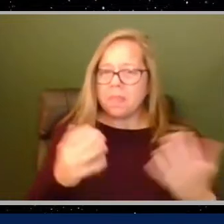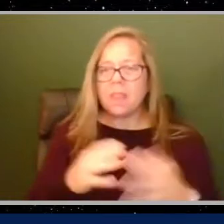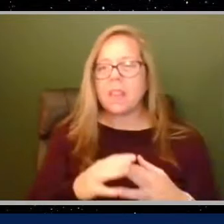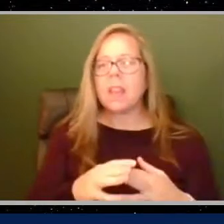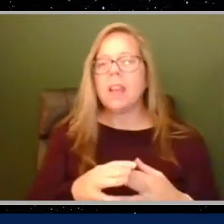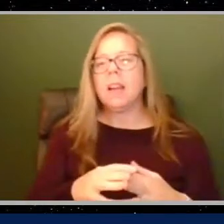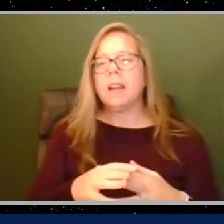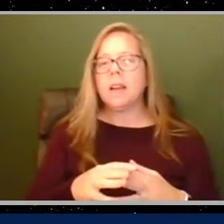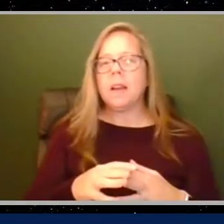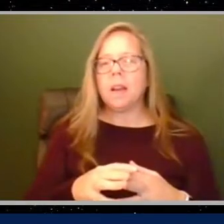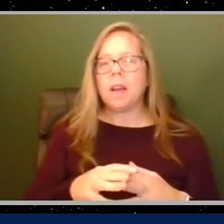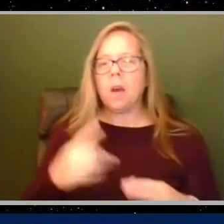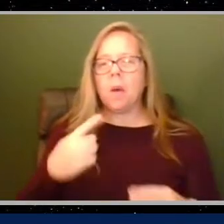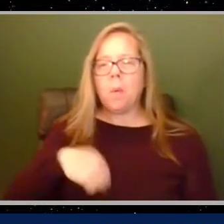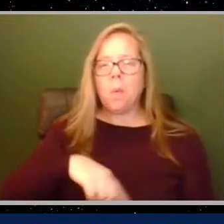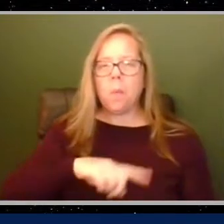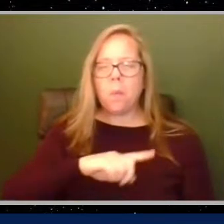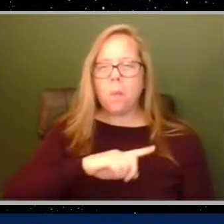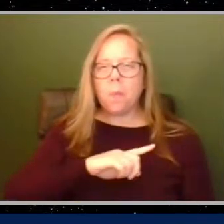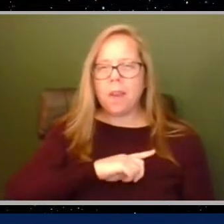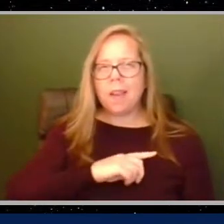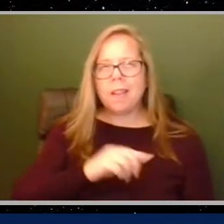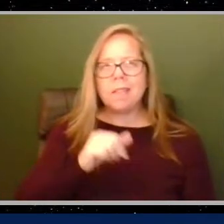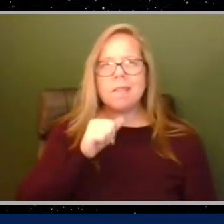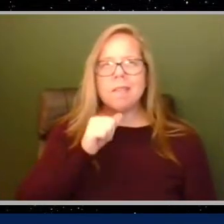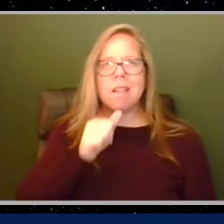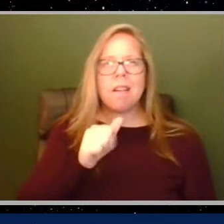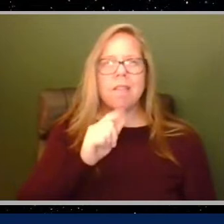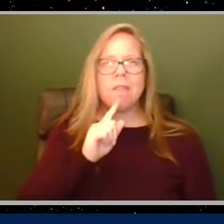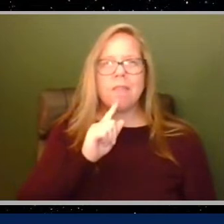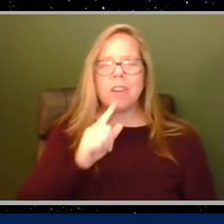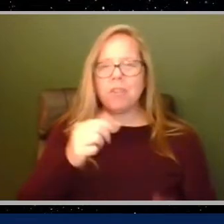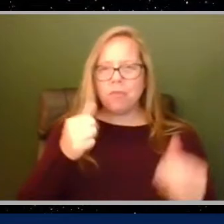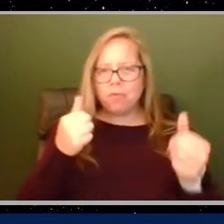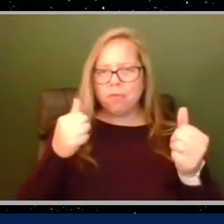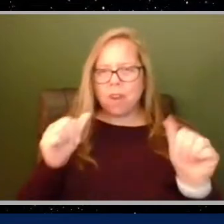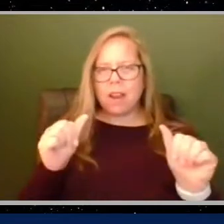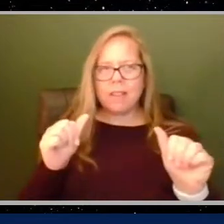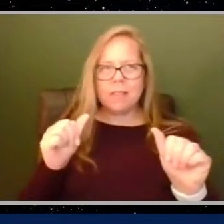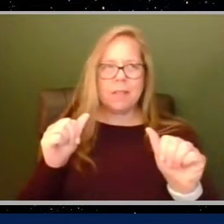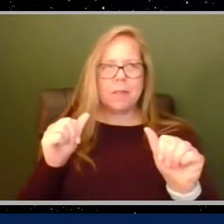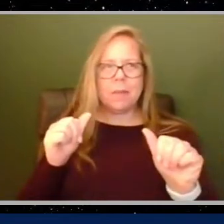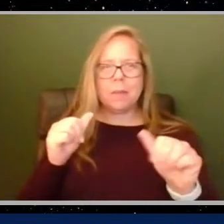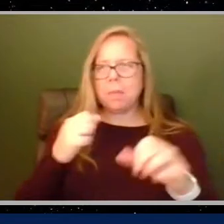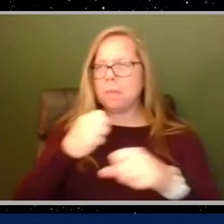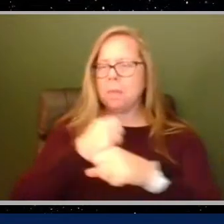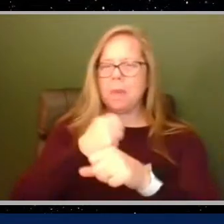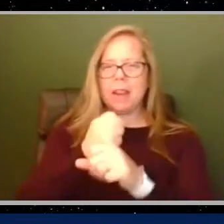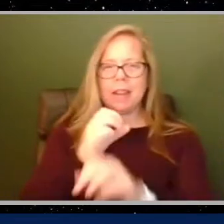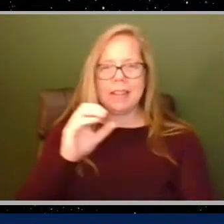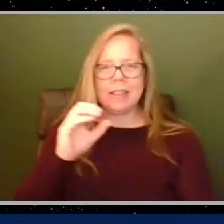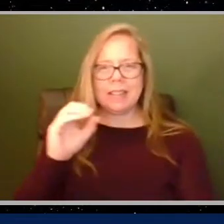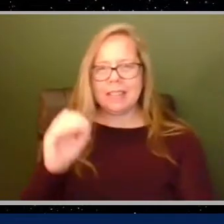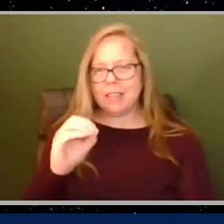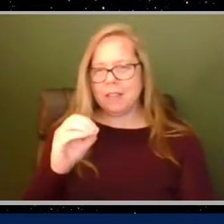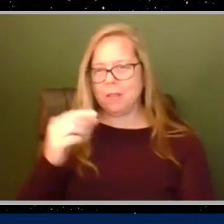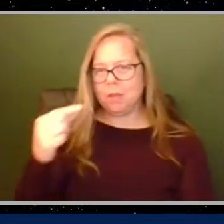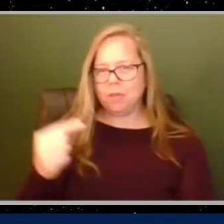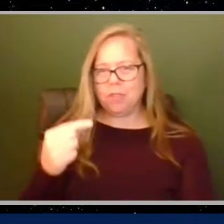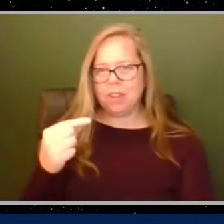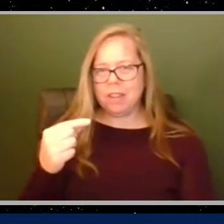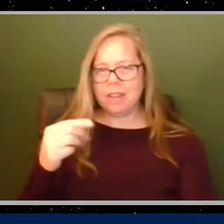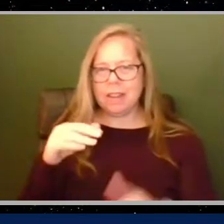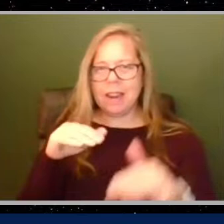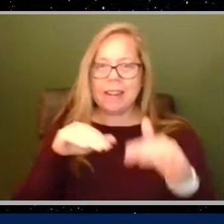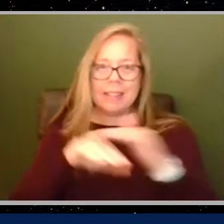that we're not necessarily aiming to make zero-G, as in the particular company, accessible,